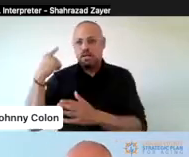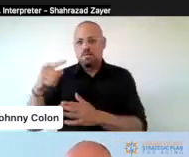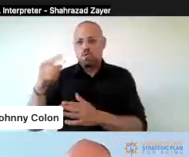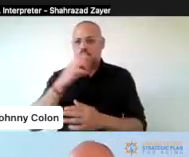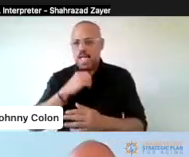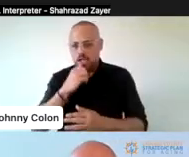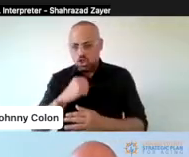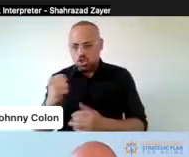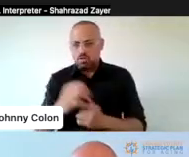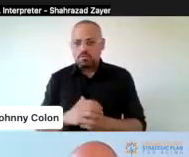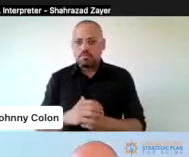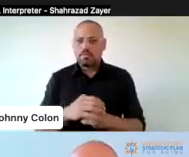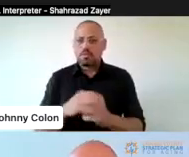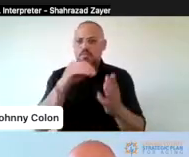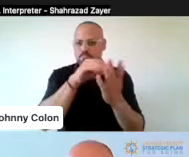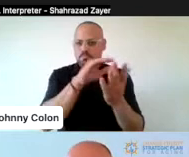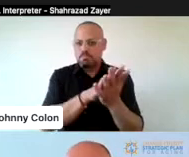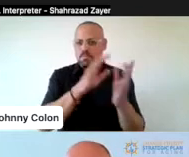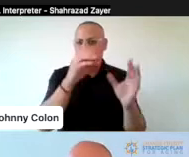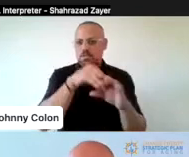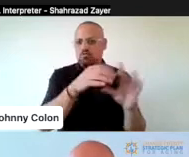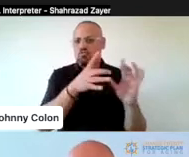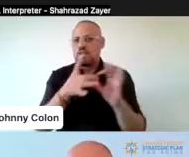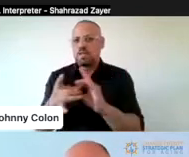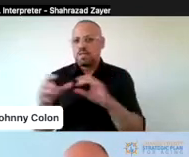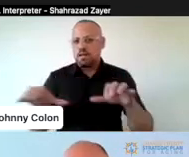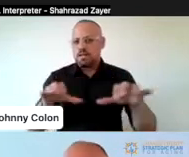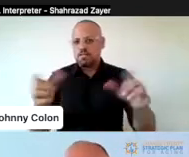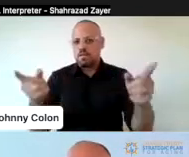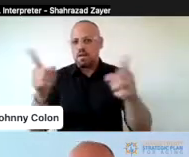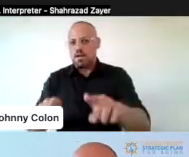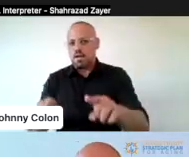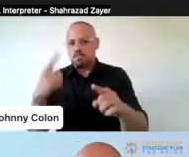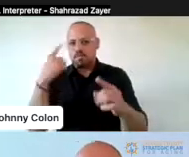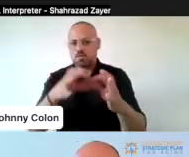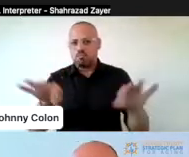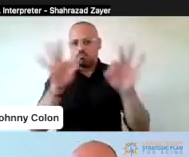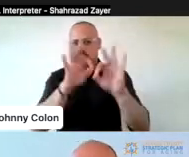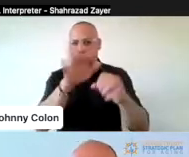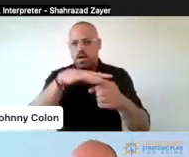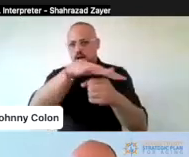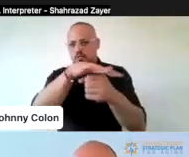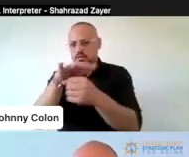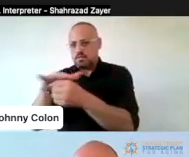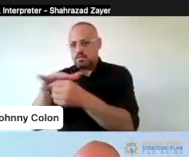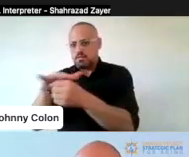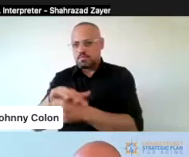these and mapped them in relation to the activities that are going on against our key areas.